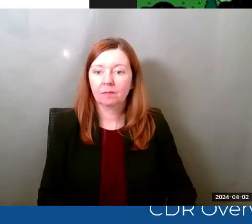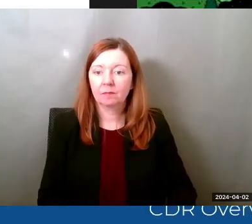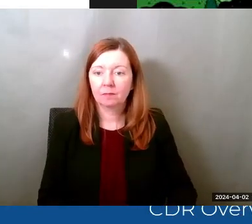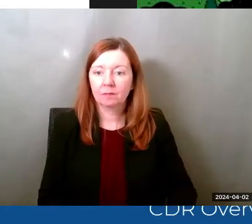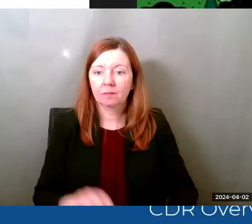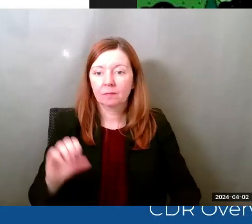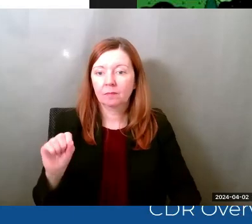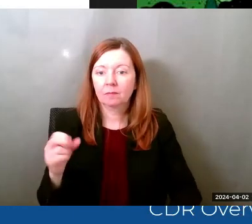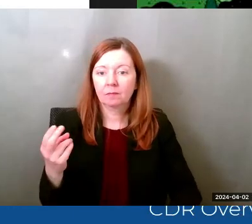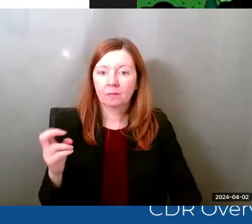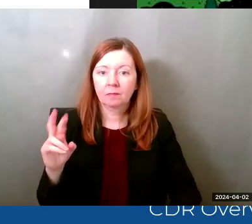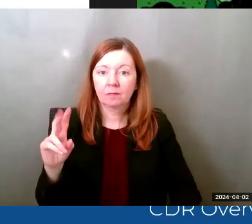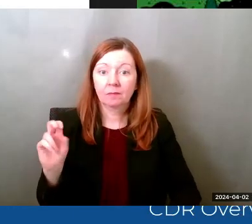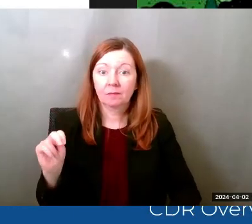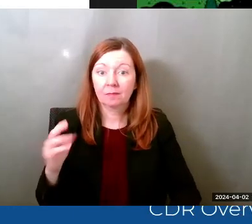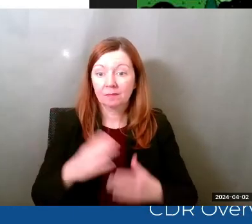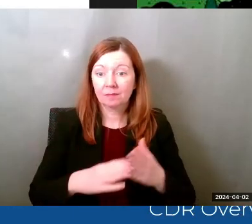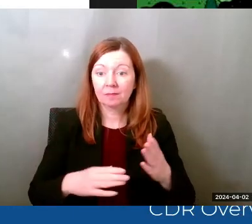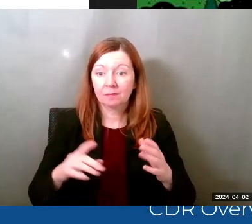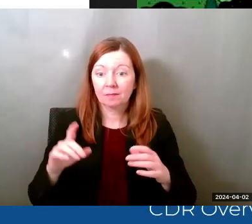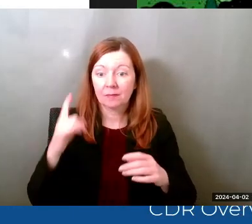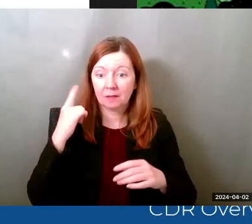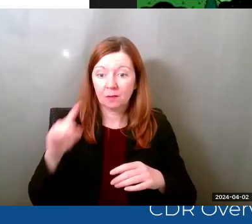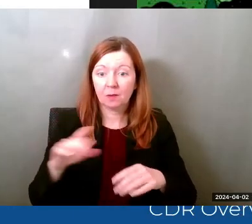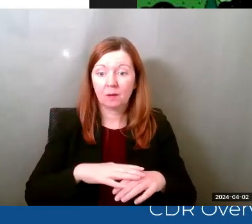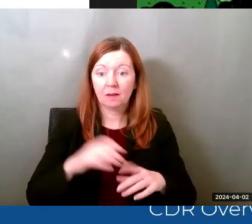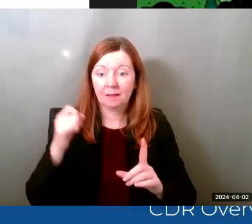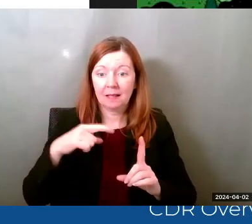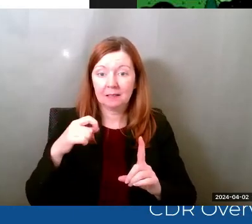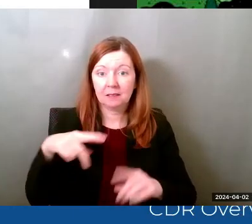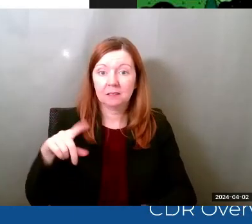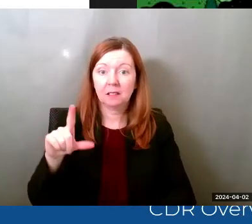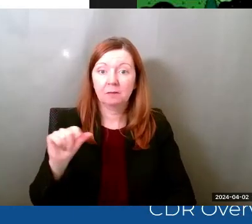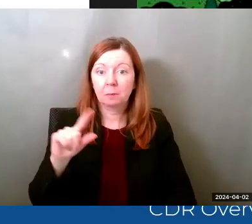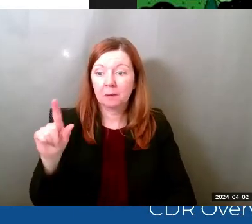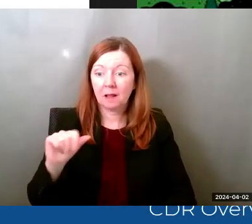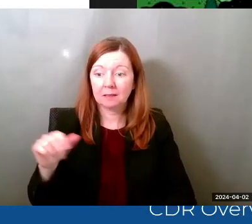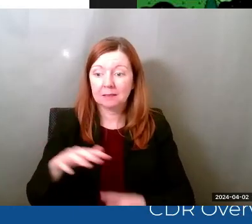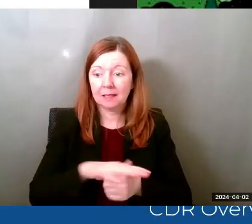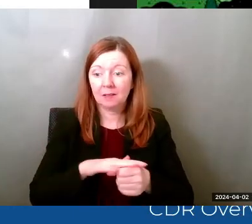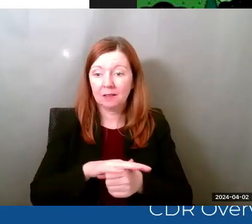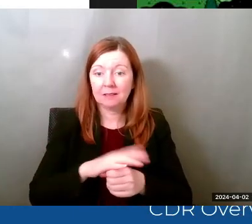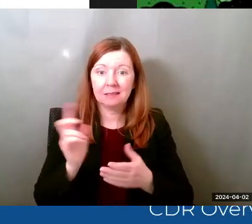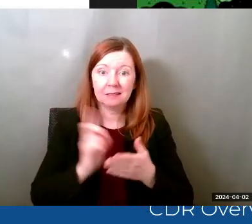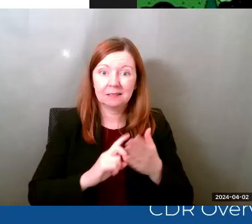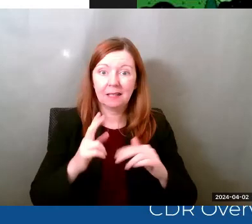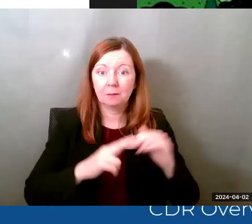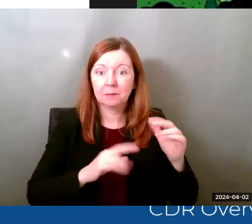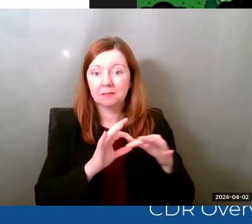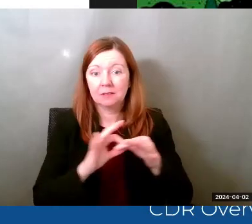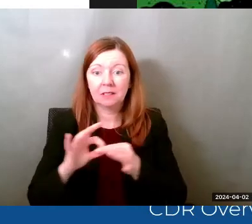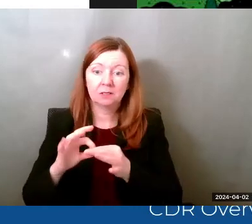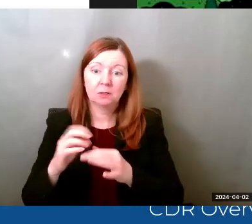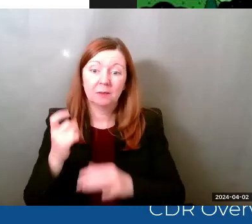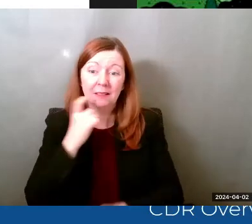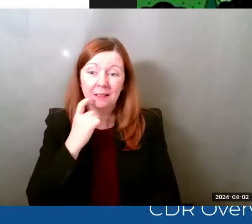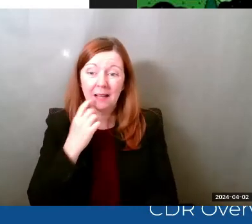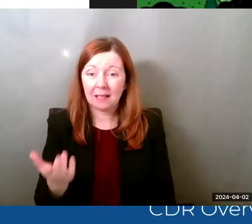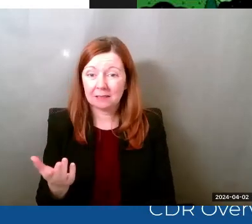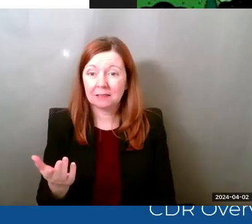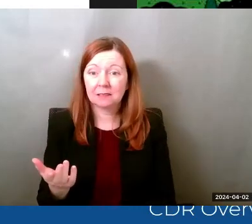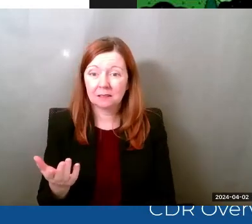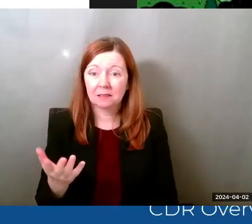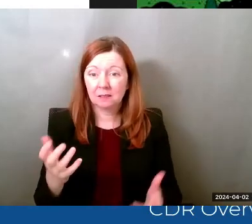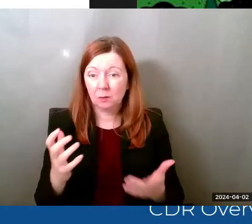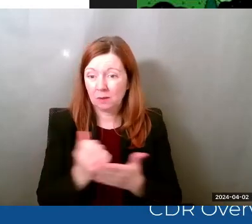Sherveen, there's a couple here for you, I think, on the activation of plaza areas and design of the building in relation to the glass. You